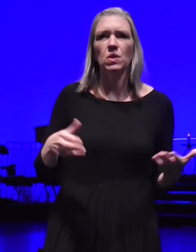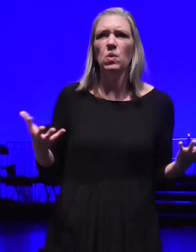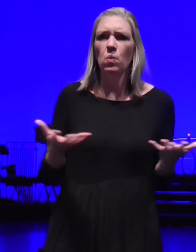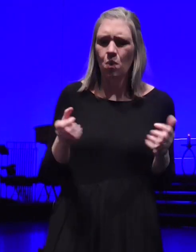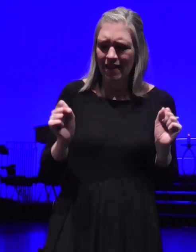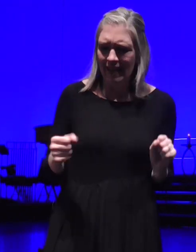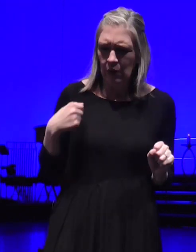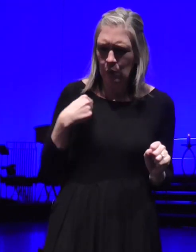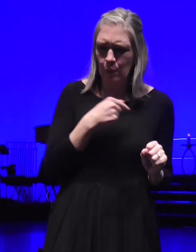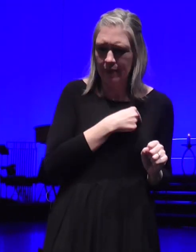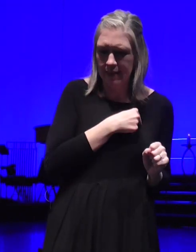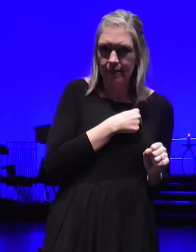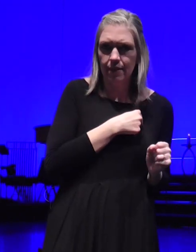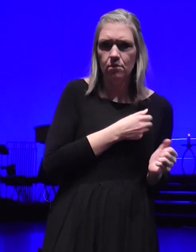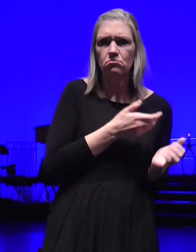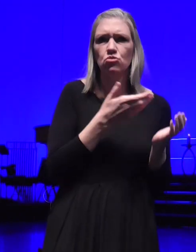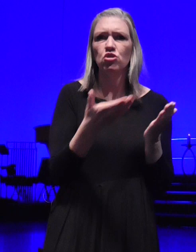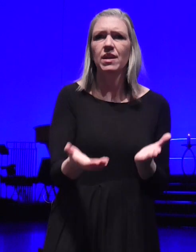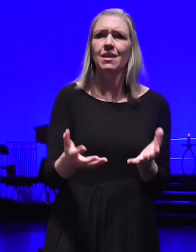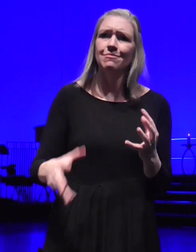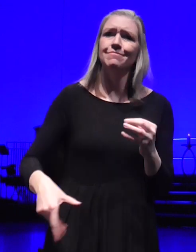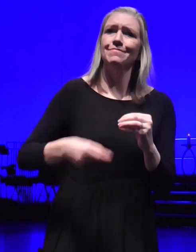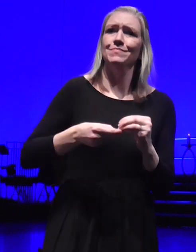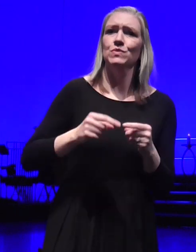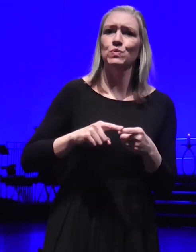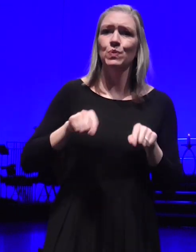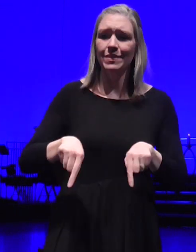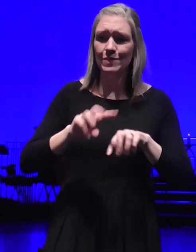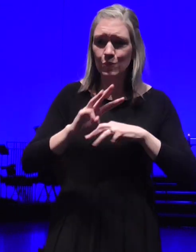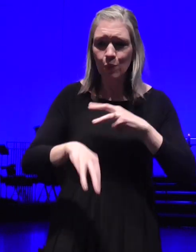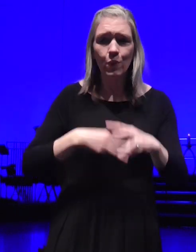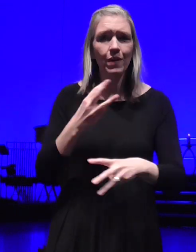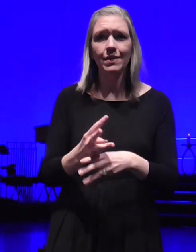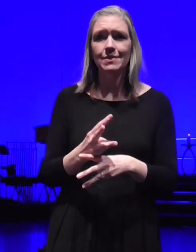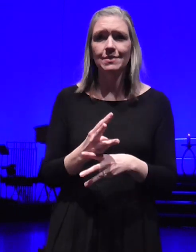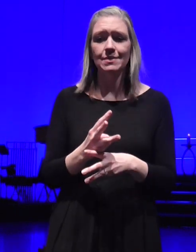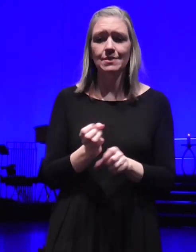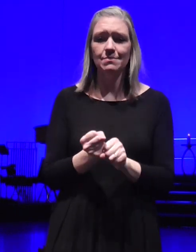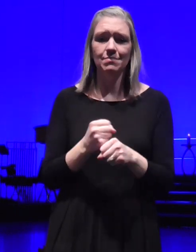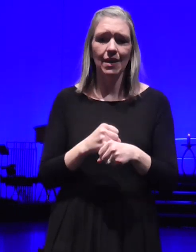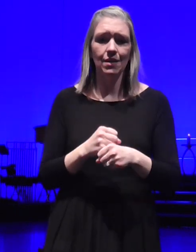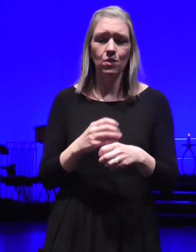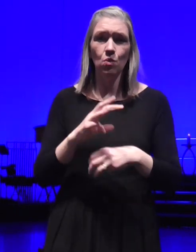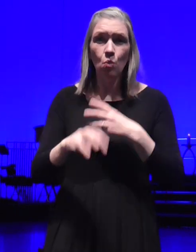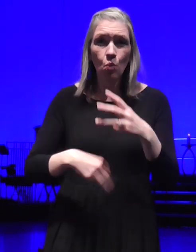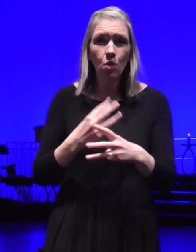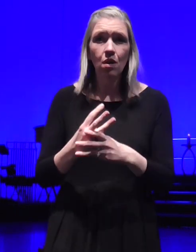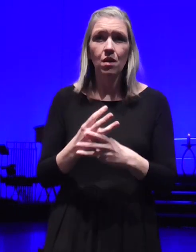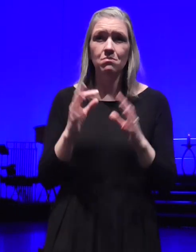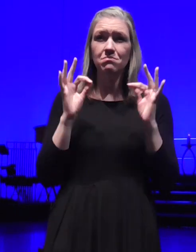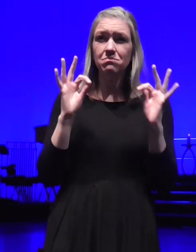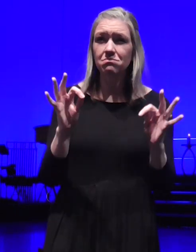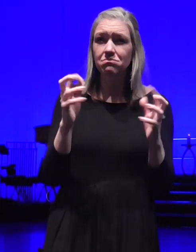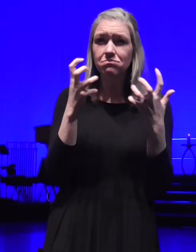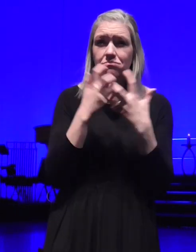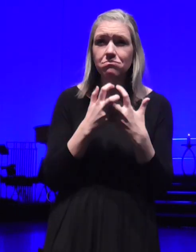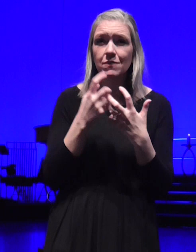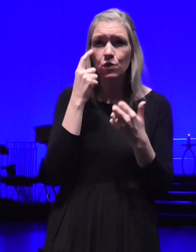we bring to this world of ours to make it a world that works for everyone?